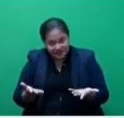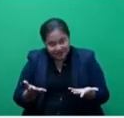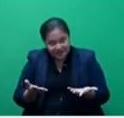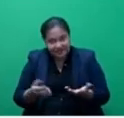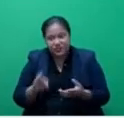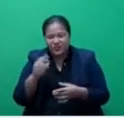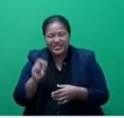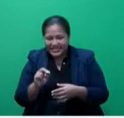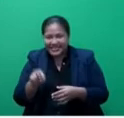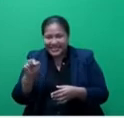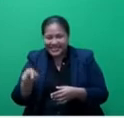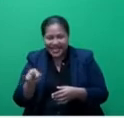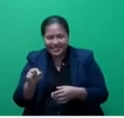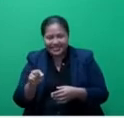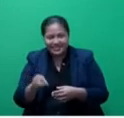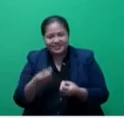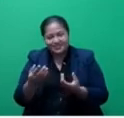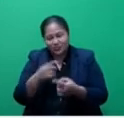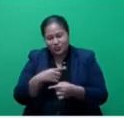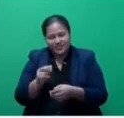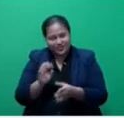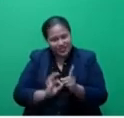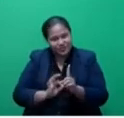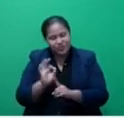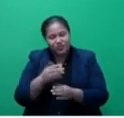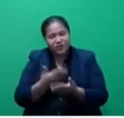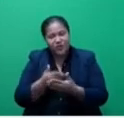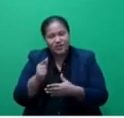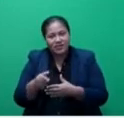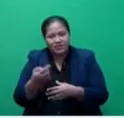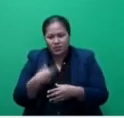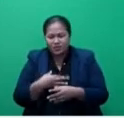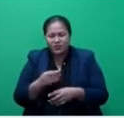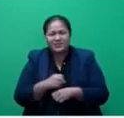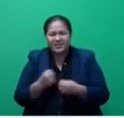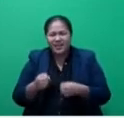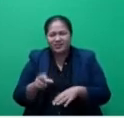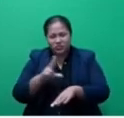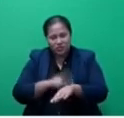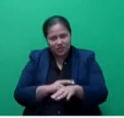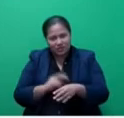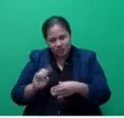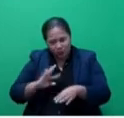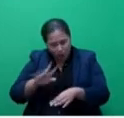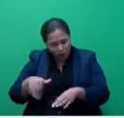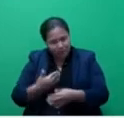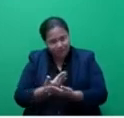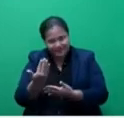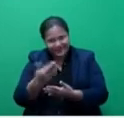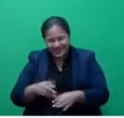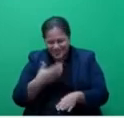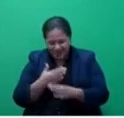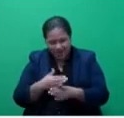Specialty services, is informed to me by a colleague, are operating daily on a miracle with case by case.